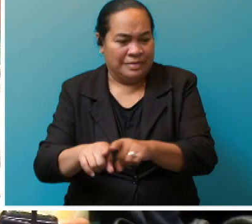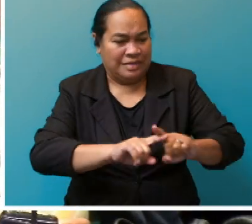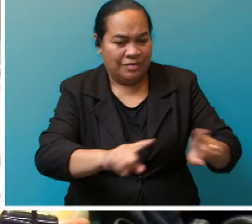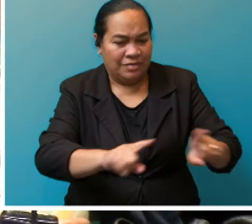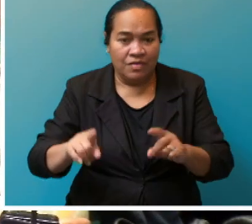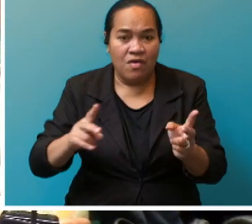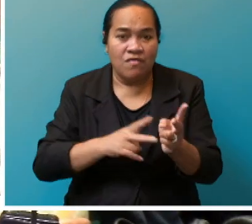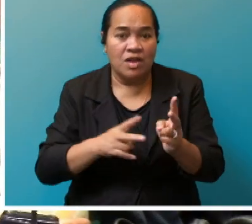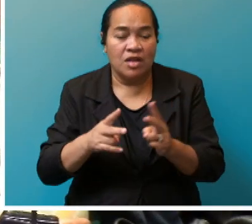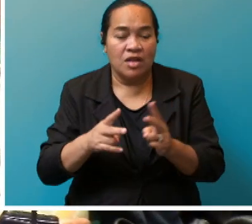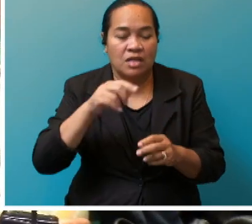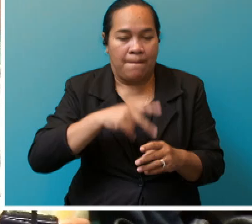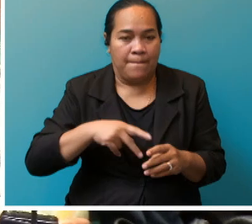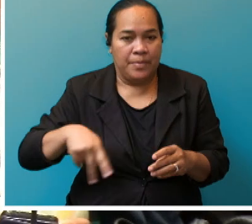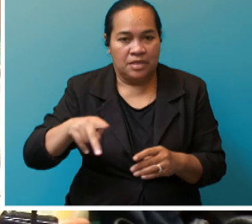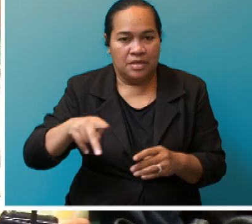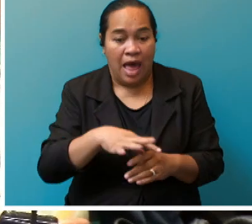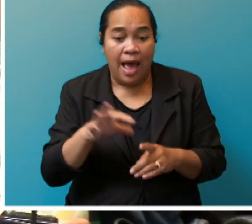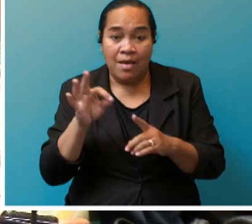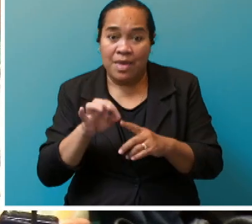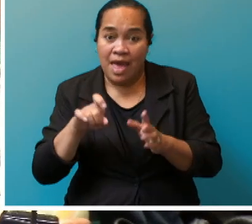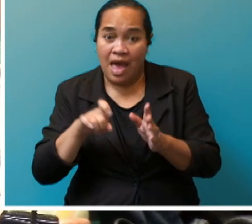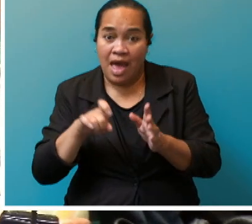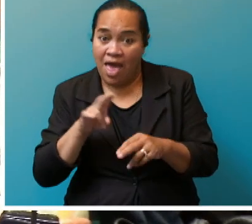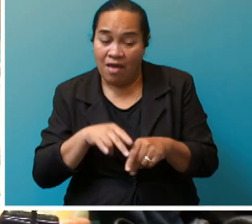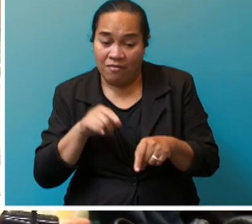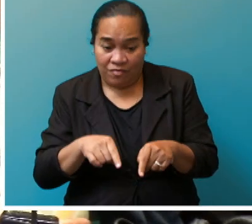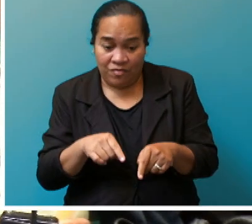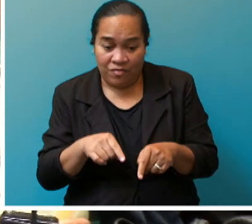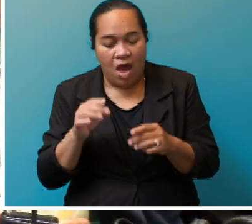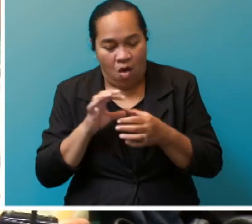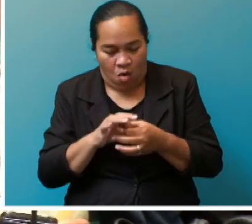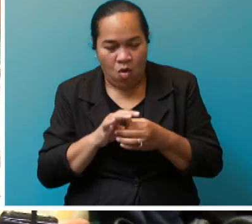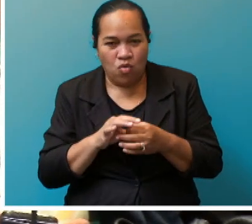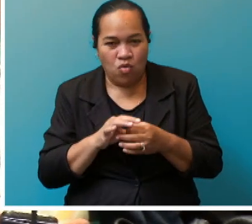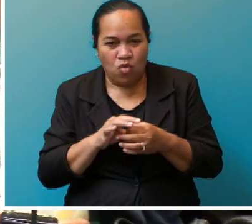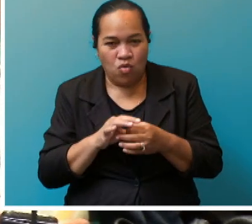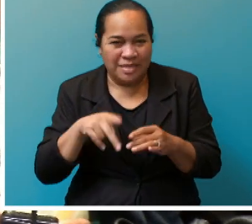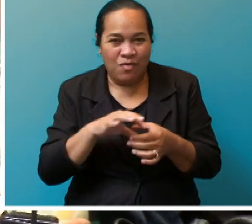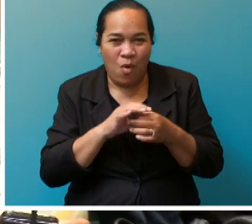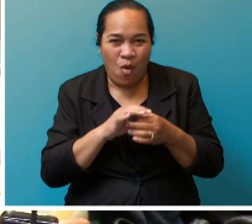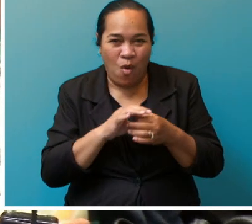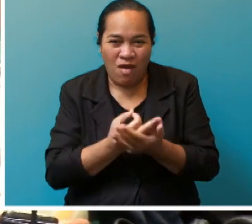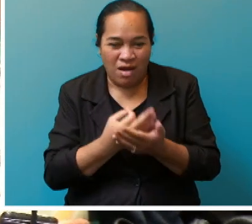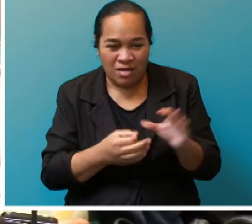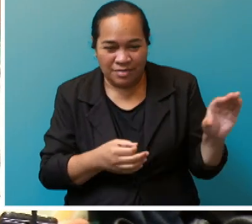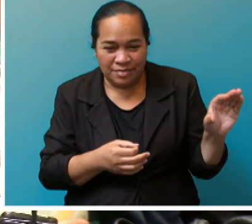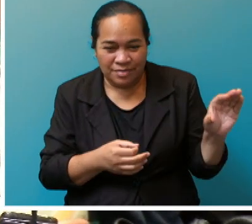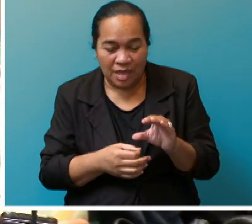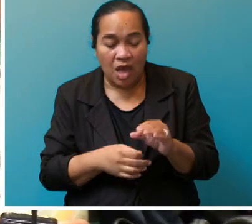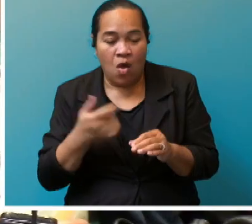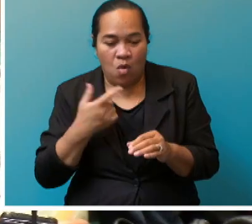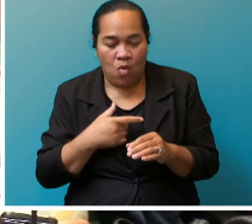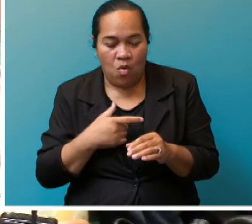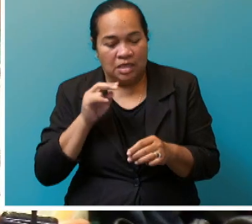Pacific. The PRF, Mr. Speaker, sir, is the Pacific's homegrown financial innovation in action and seeks to enhance